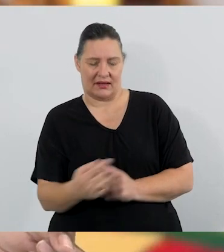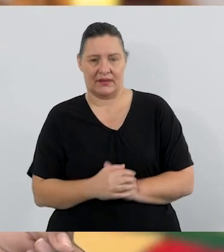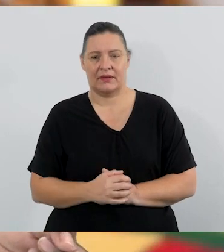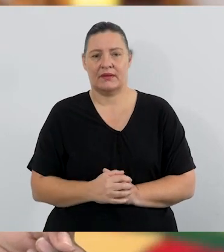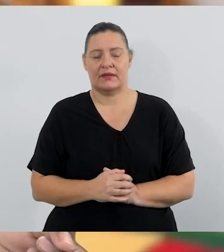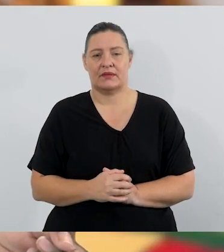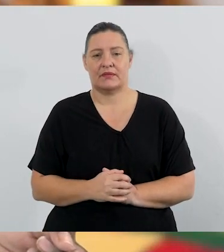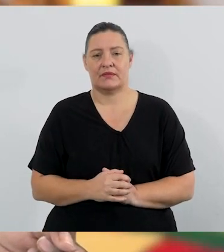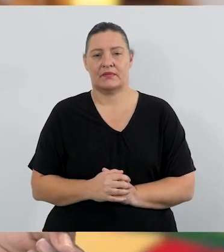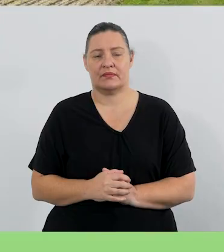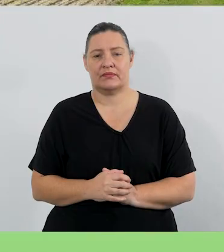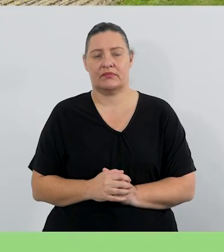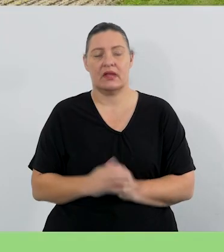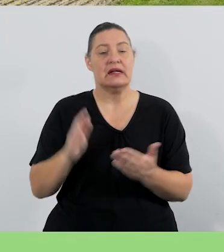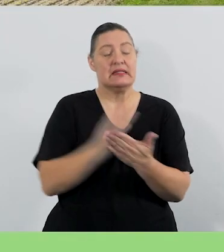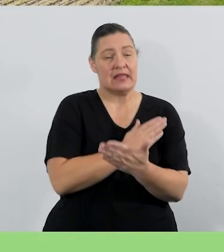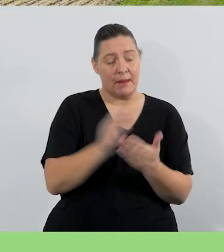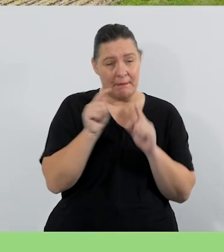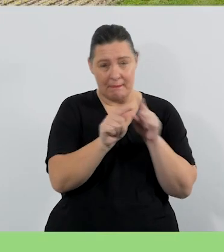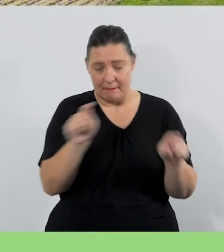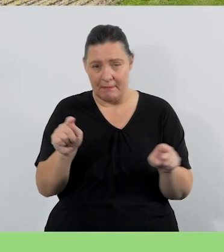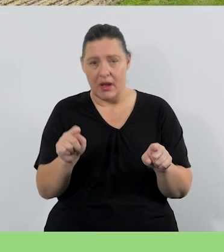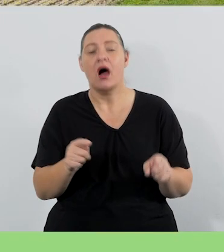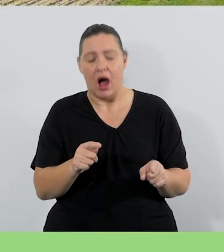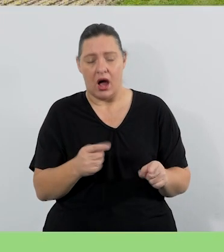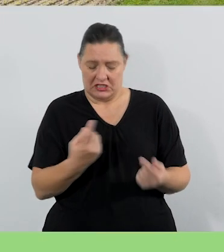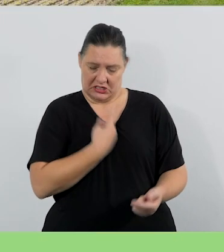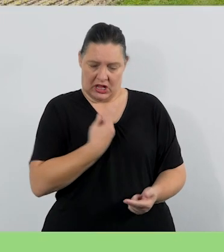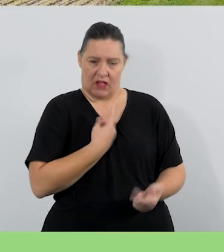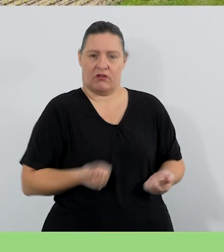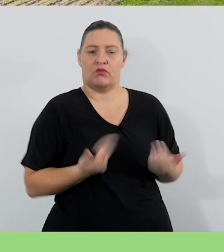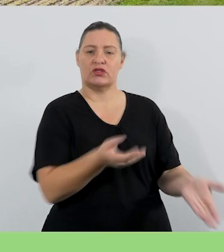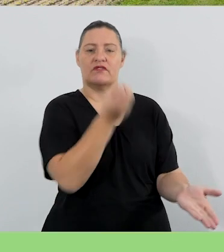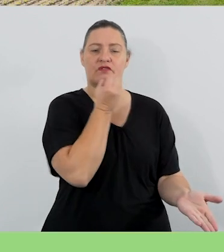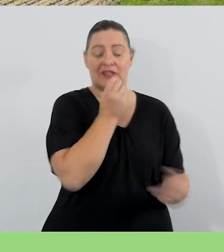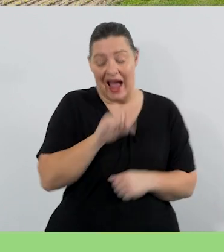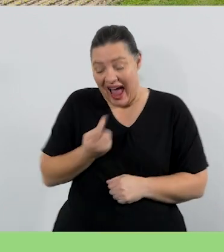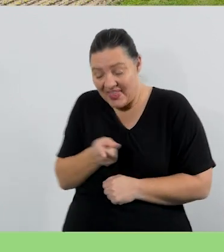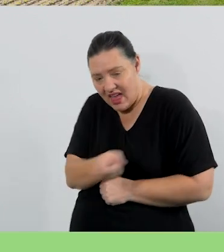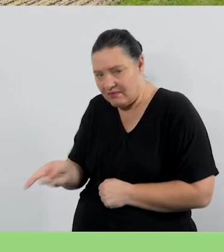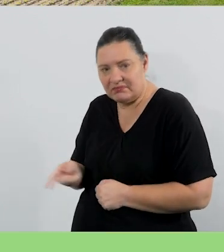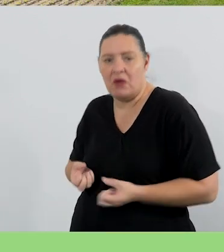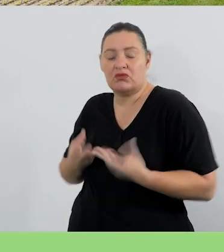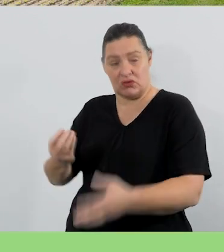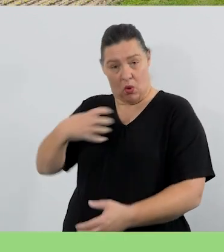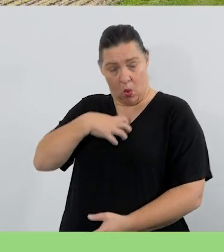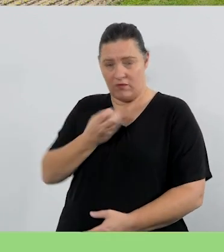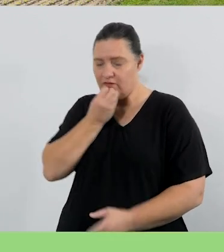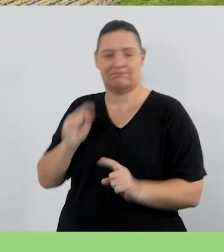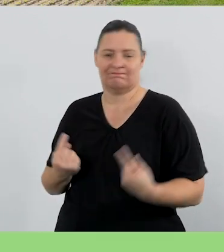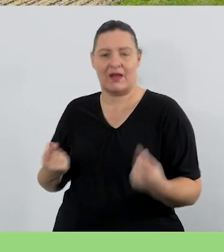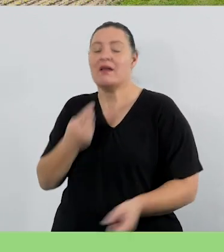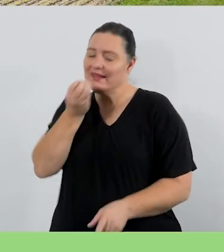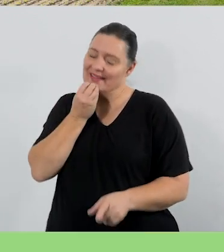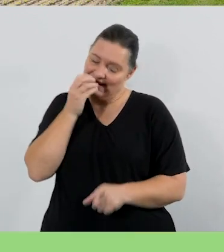what organism. Some organisms can produce their own food, while other organisms cannot do this and need